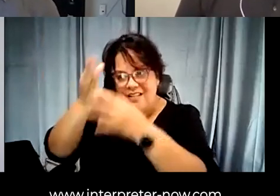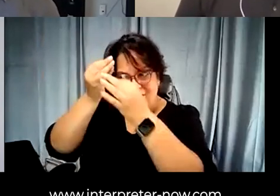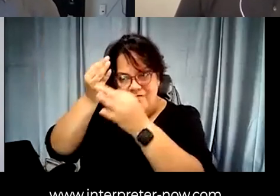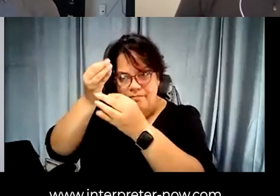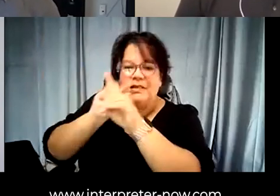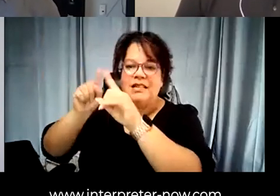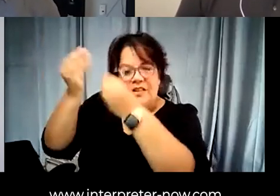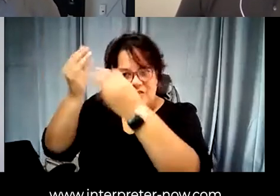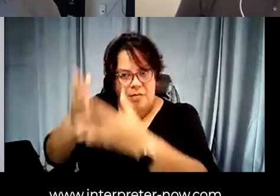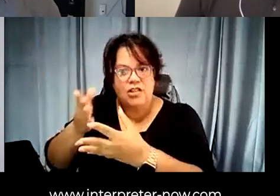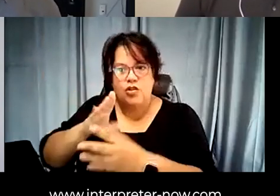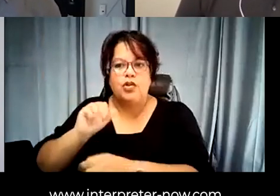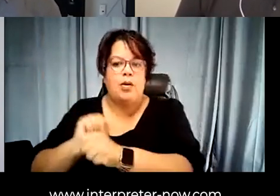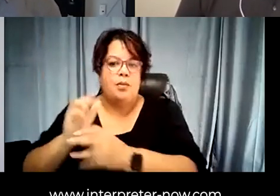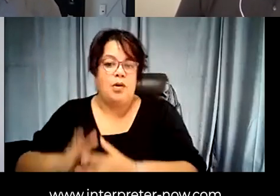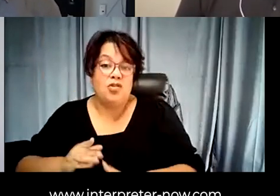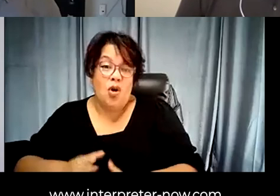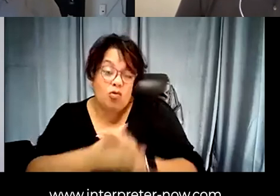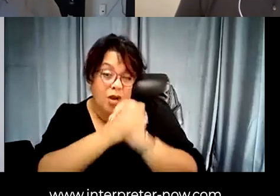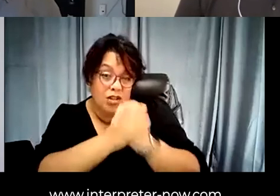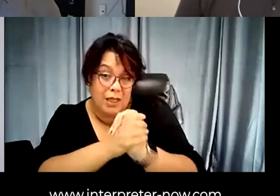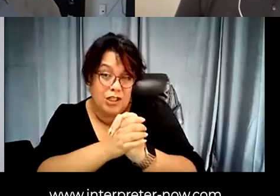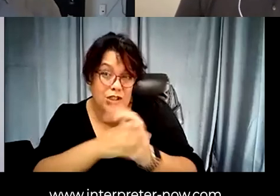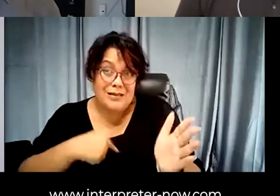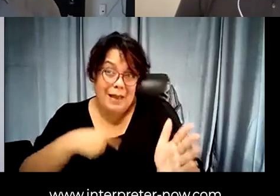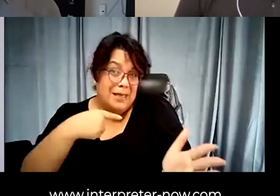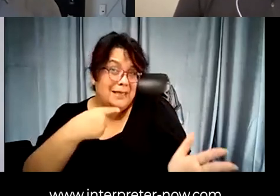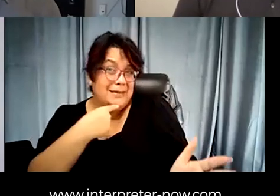That, I think, is a great thing. So congratulations.